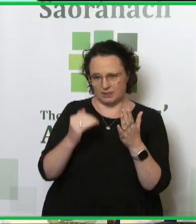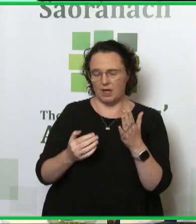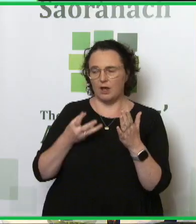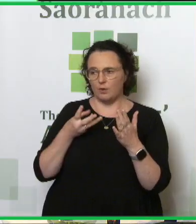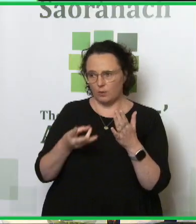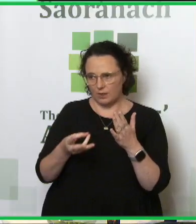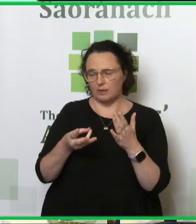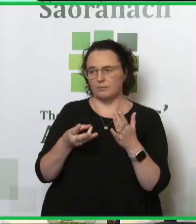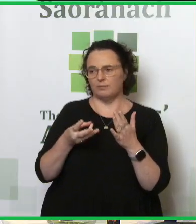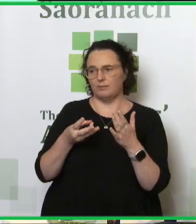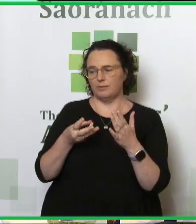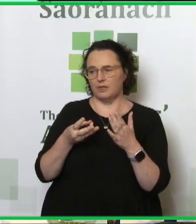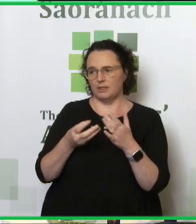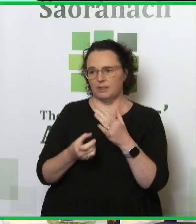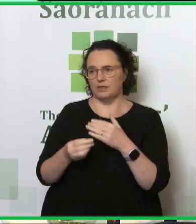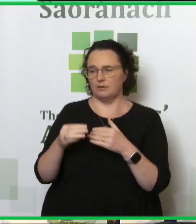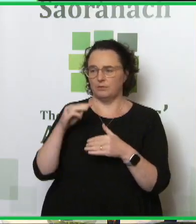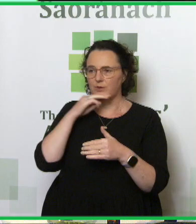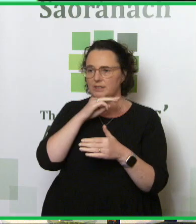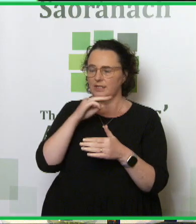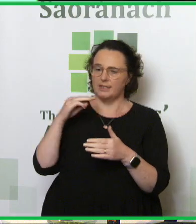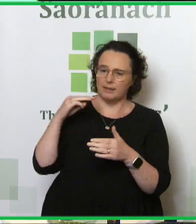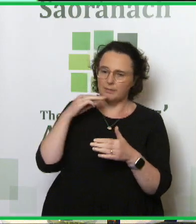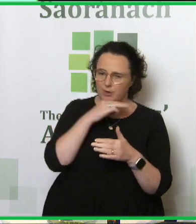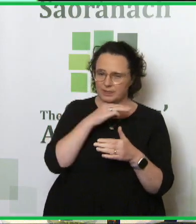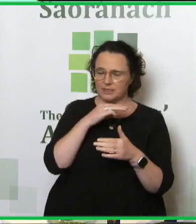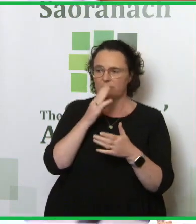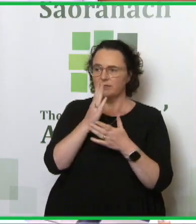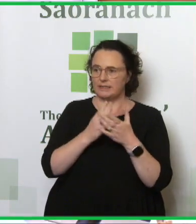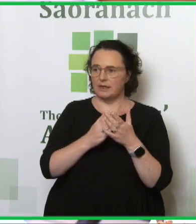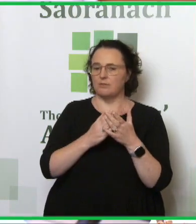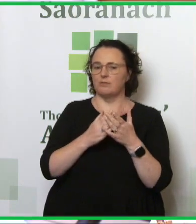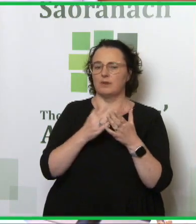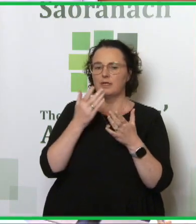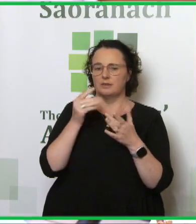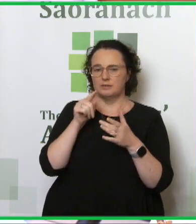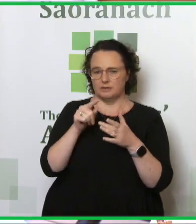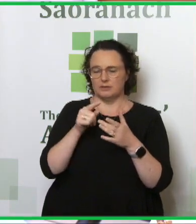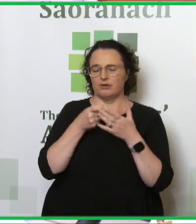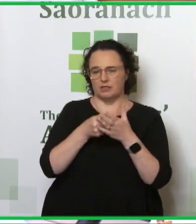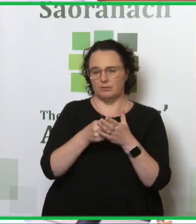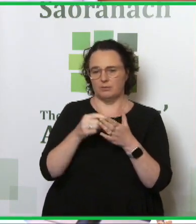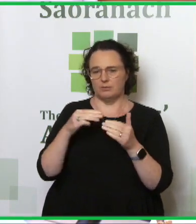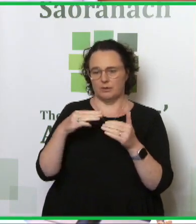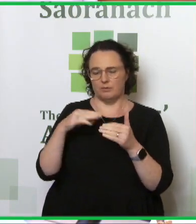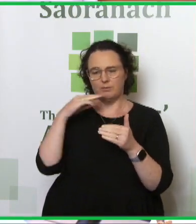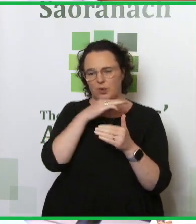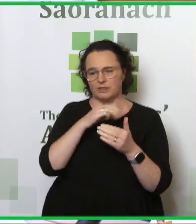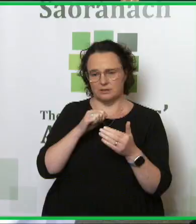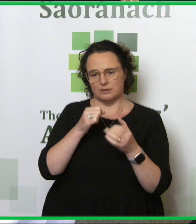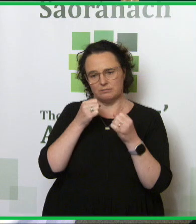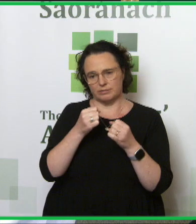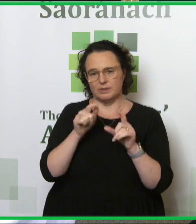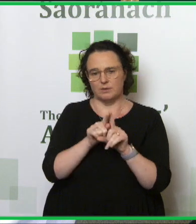should be stressing the importance level of some recommendations in particular. That's where I'd say that. Yeah, and just to re-emphasise,